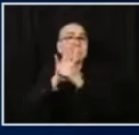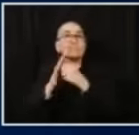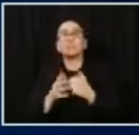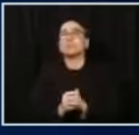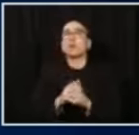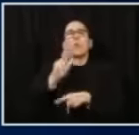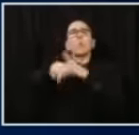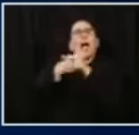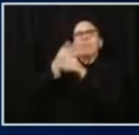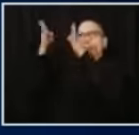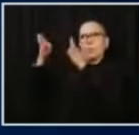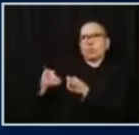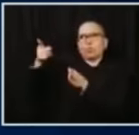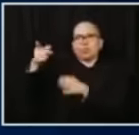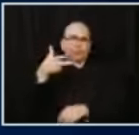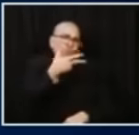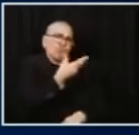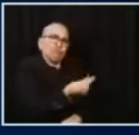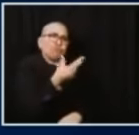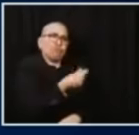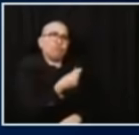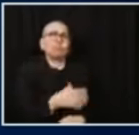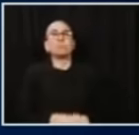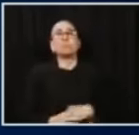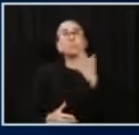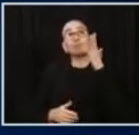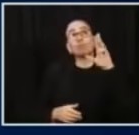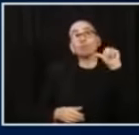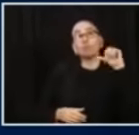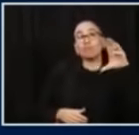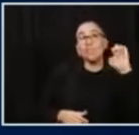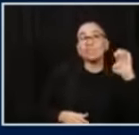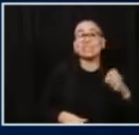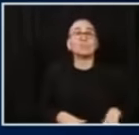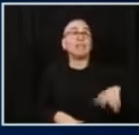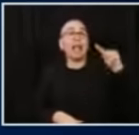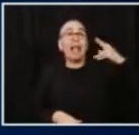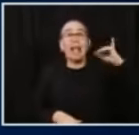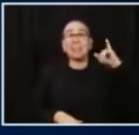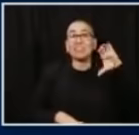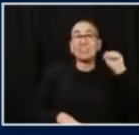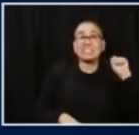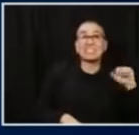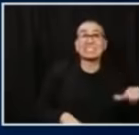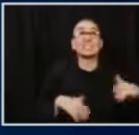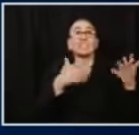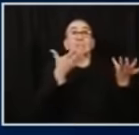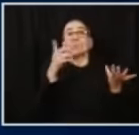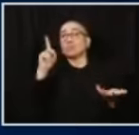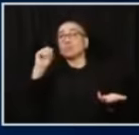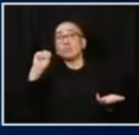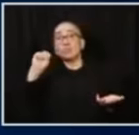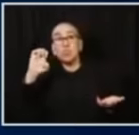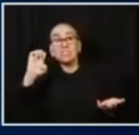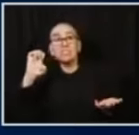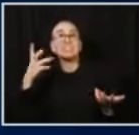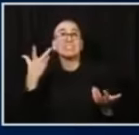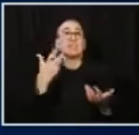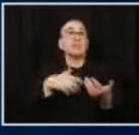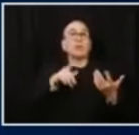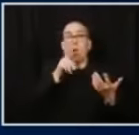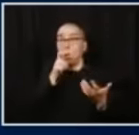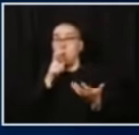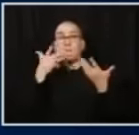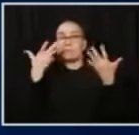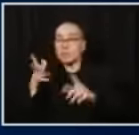then also doses administered. So who's gotten vaccination? So you'll be able to track our progress as we go through.